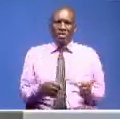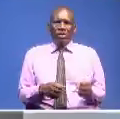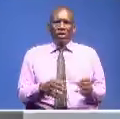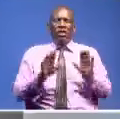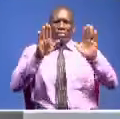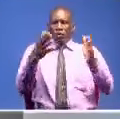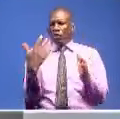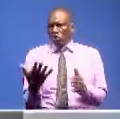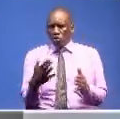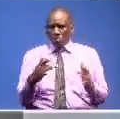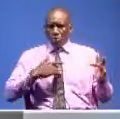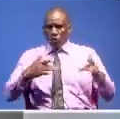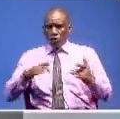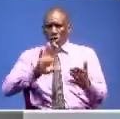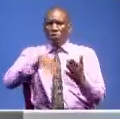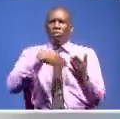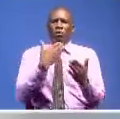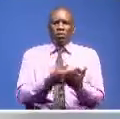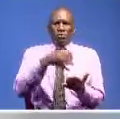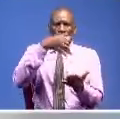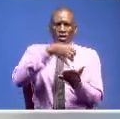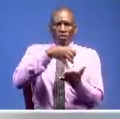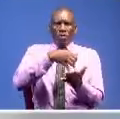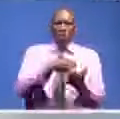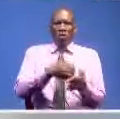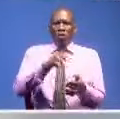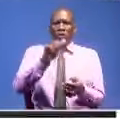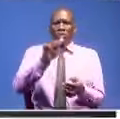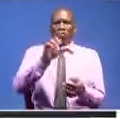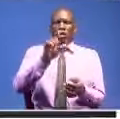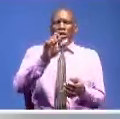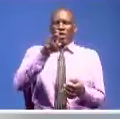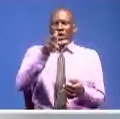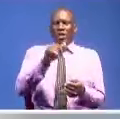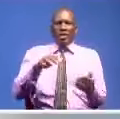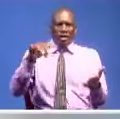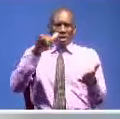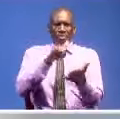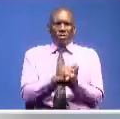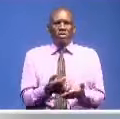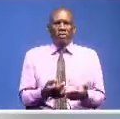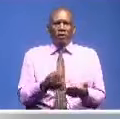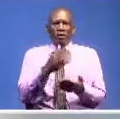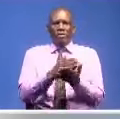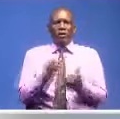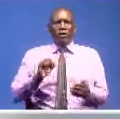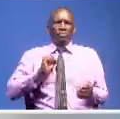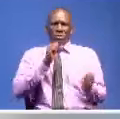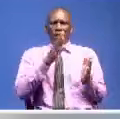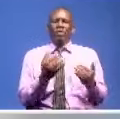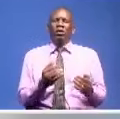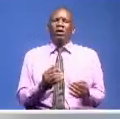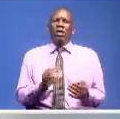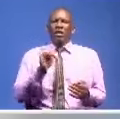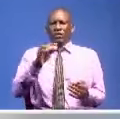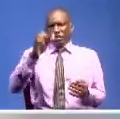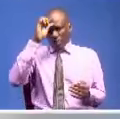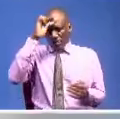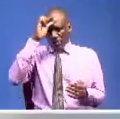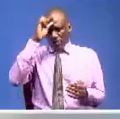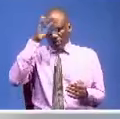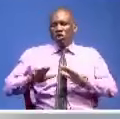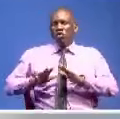documents concerning the proposed engagement of Adani Airport Holdings. A section of senators have now called on the government to